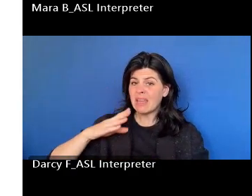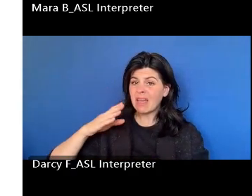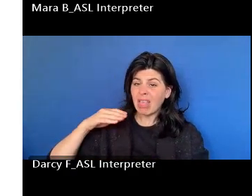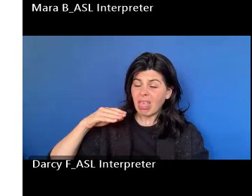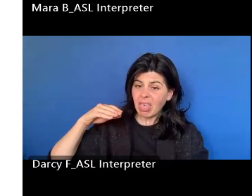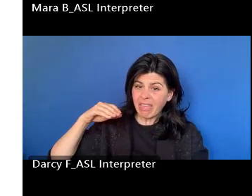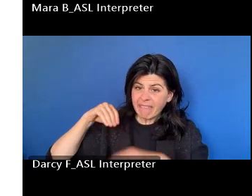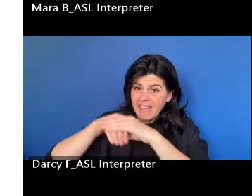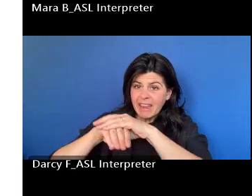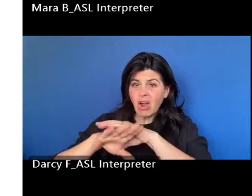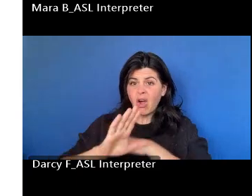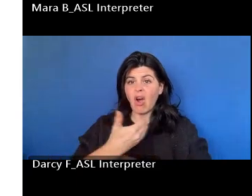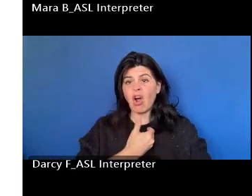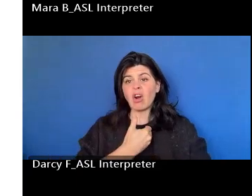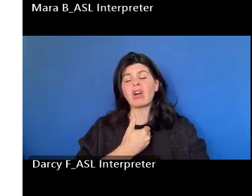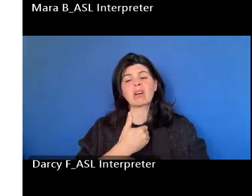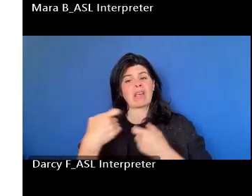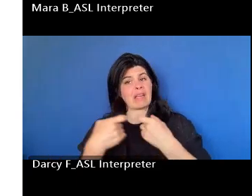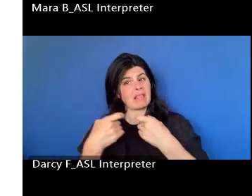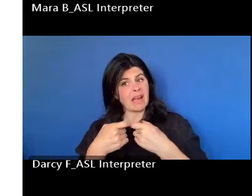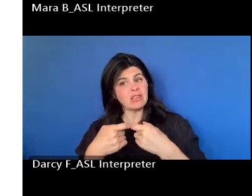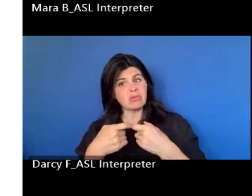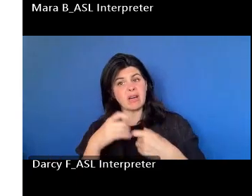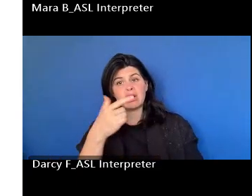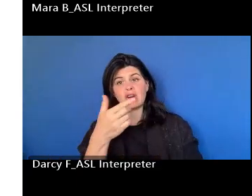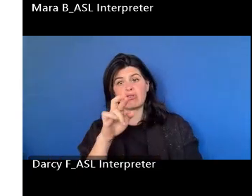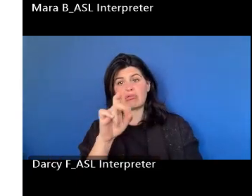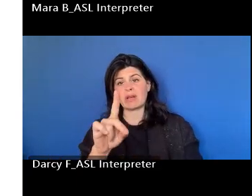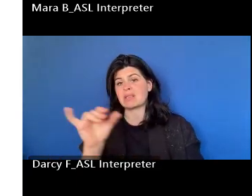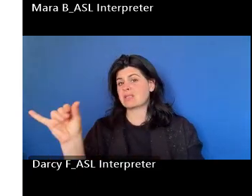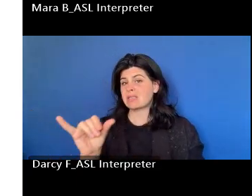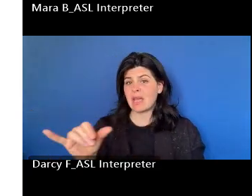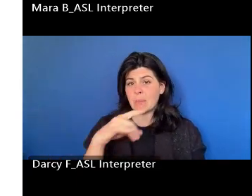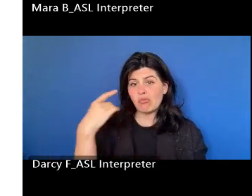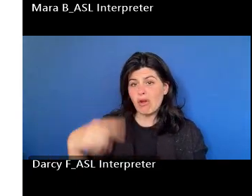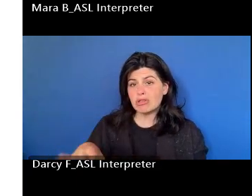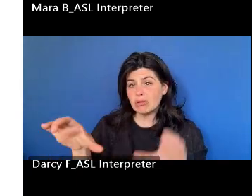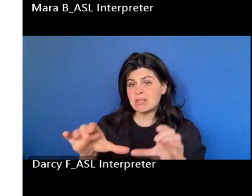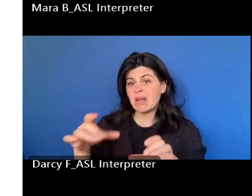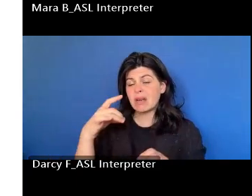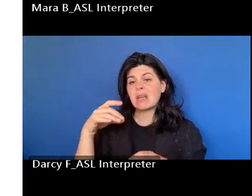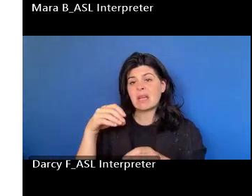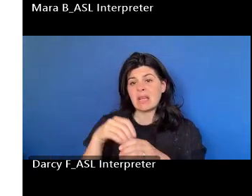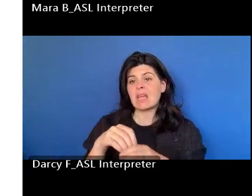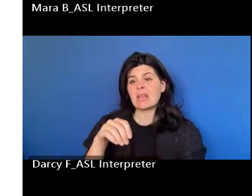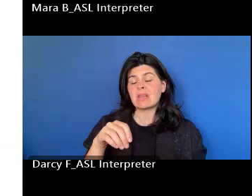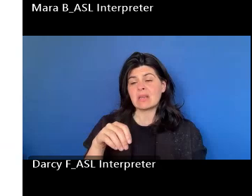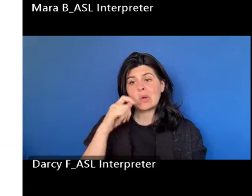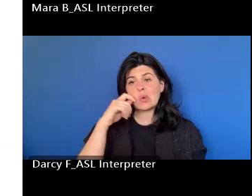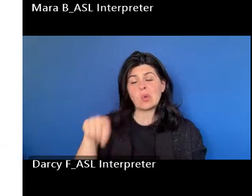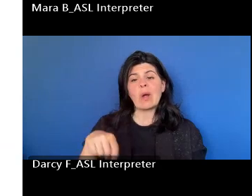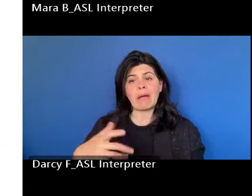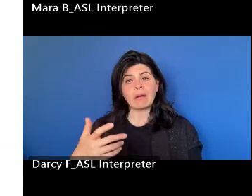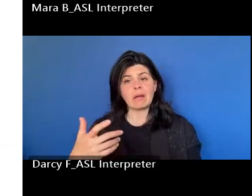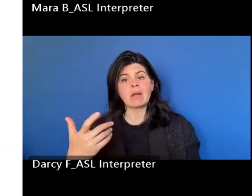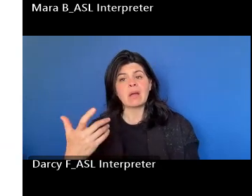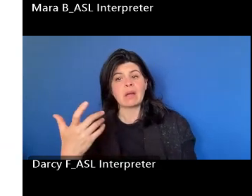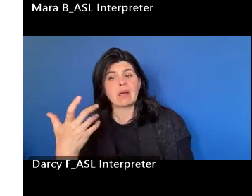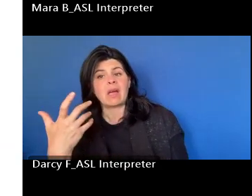warfare, as Russia has done in Ukraine. Locking the U.S. into, or Southern California neighbors,